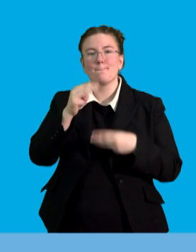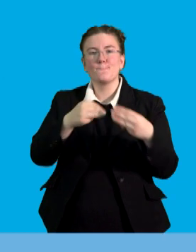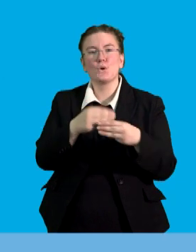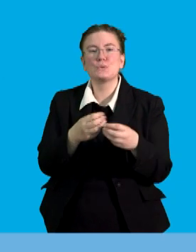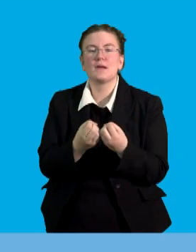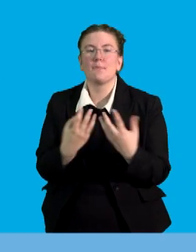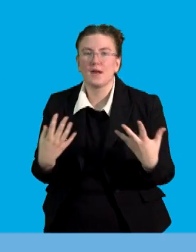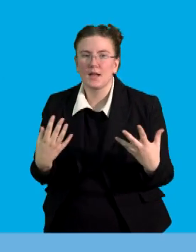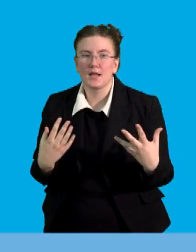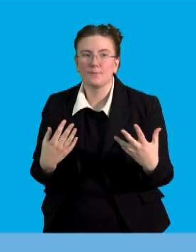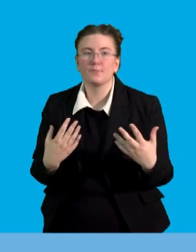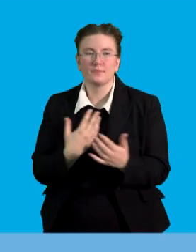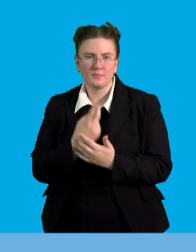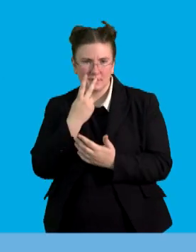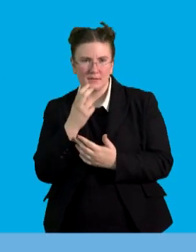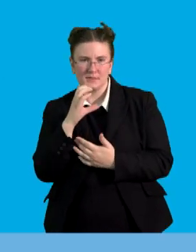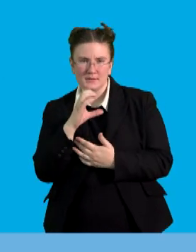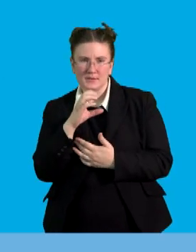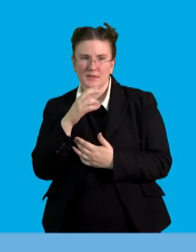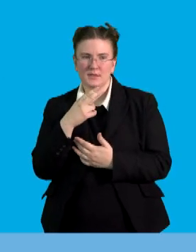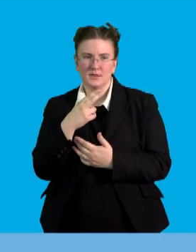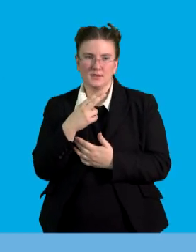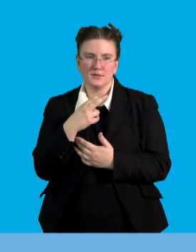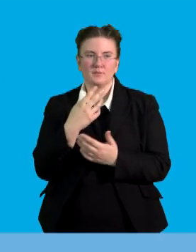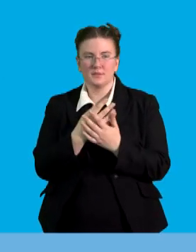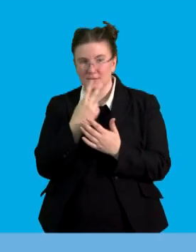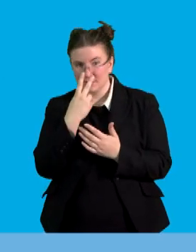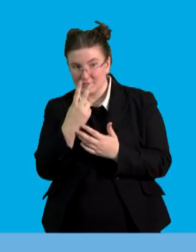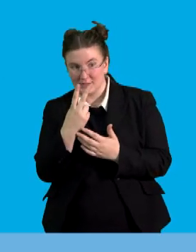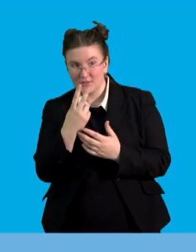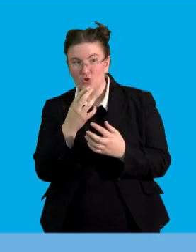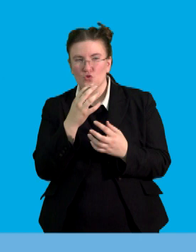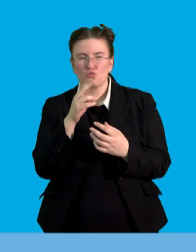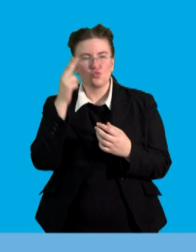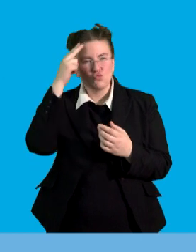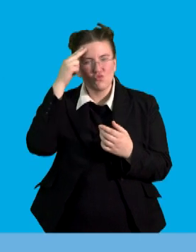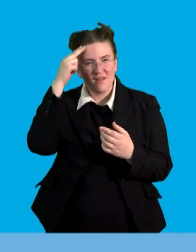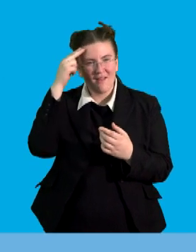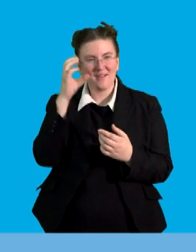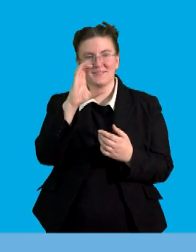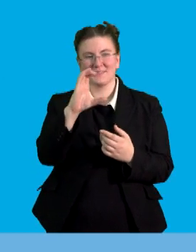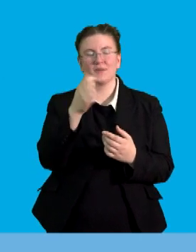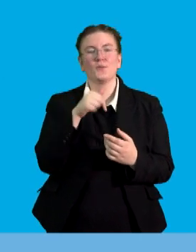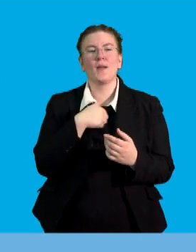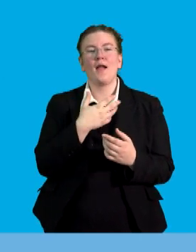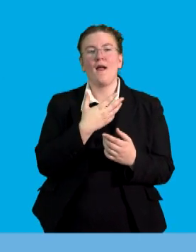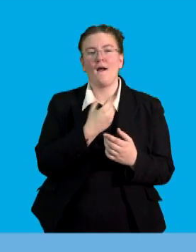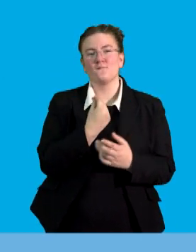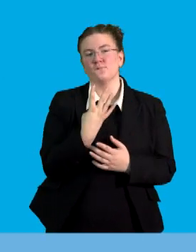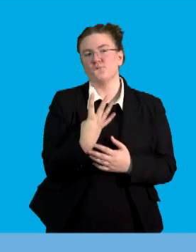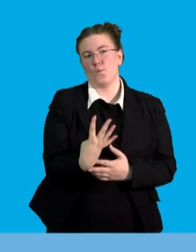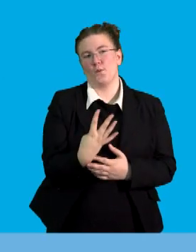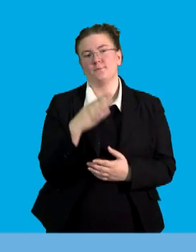see we have the CH4, we have the C, that gray C, then we have 4 hydrogens that are